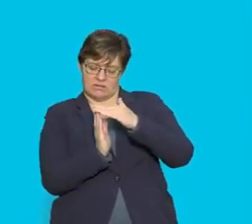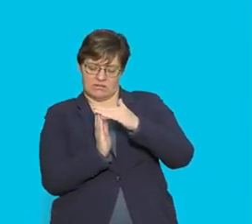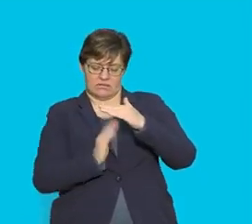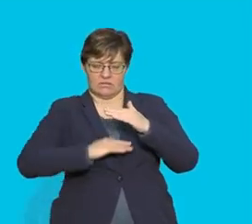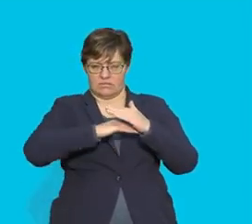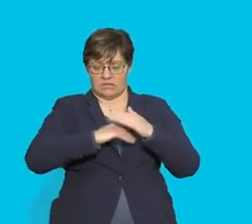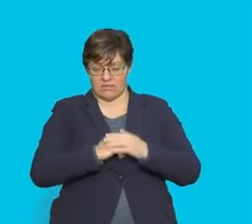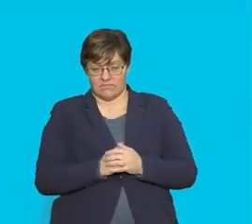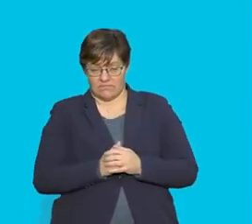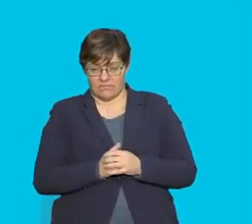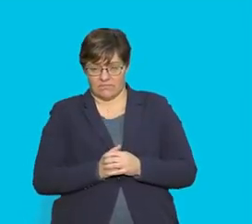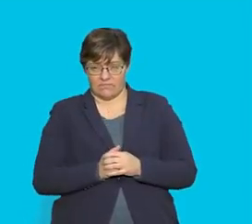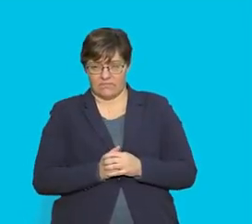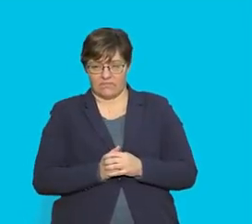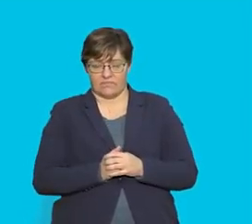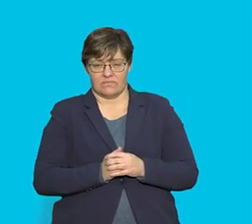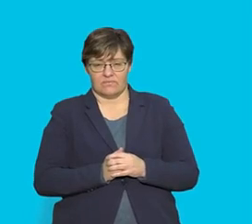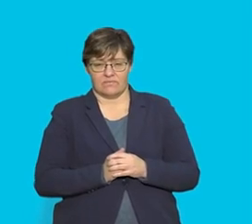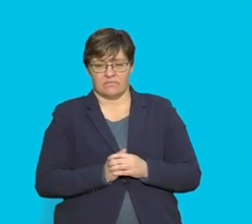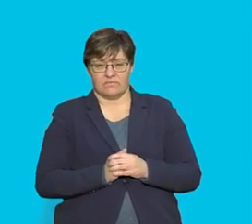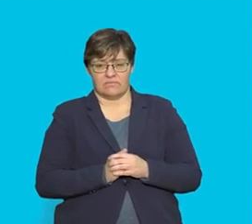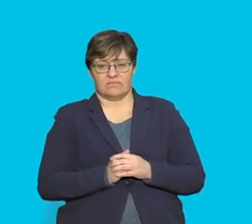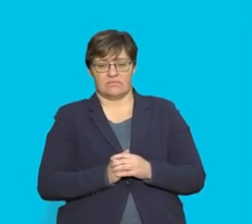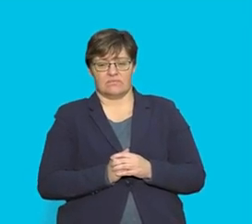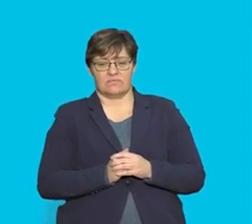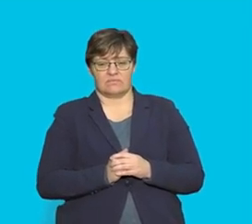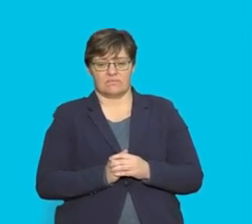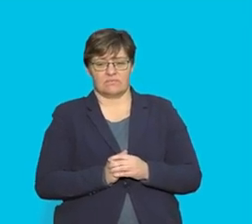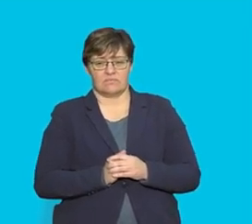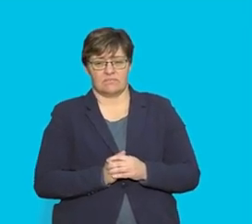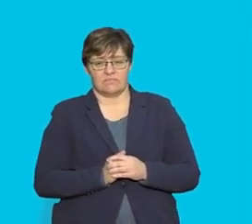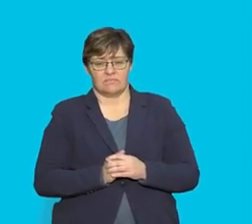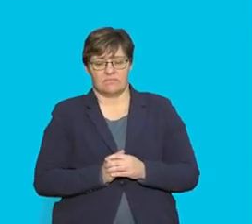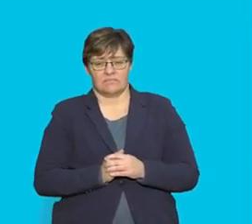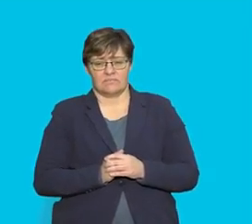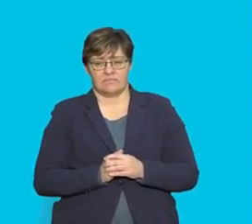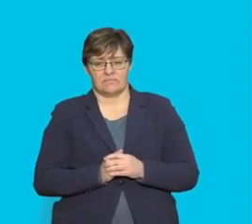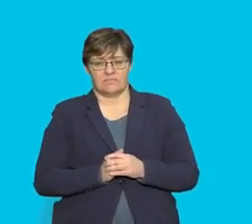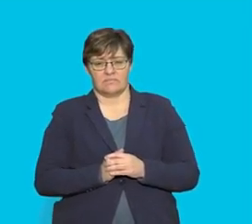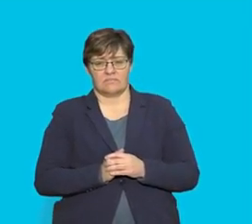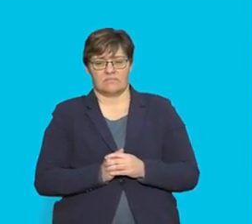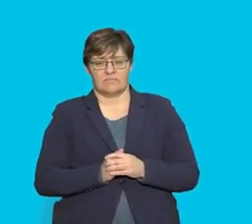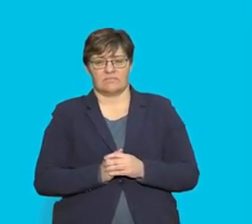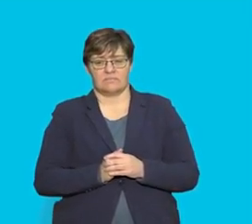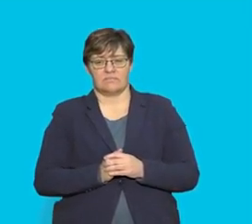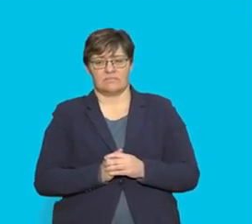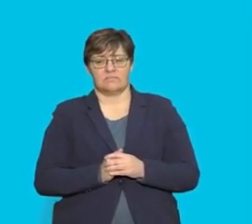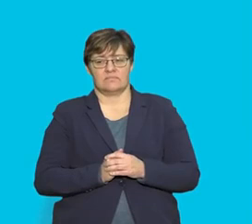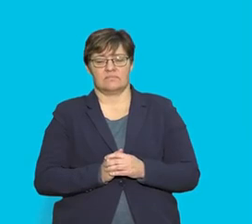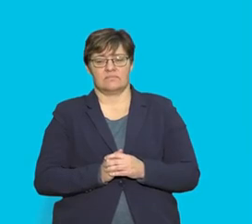angled triangle. Acute angled triangle, not angles. So it's acute